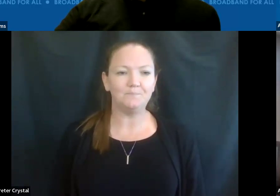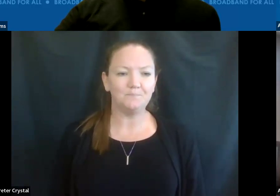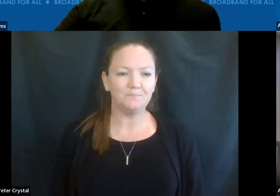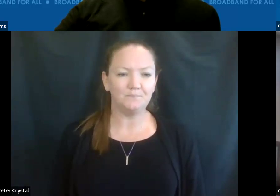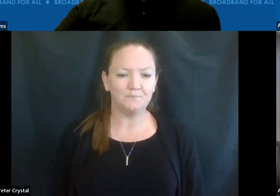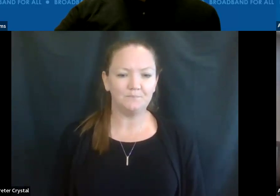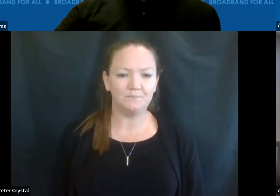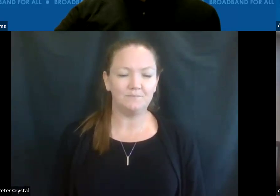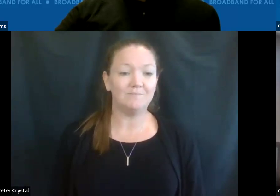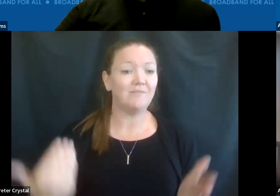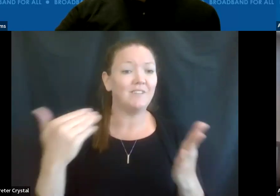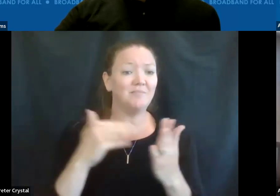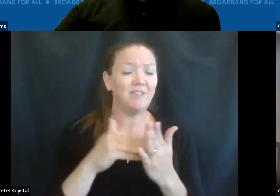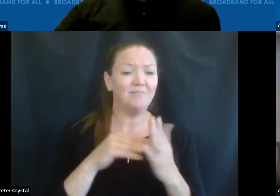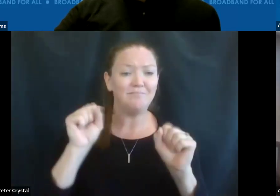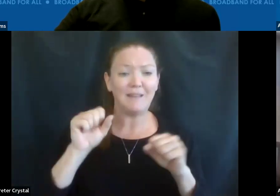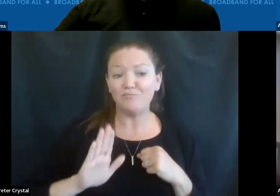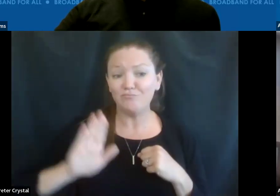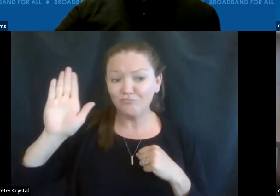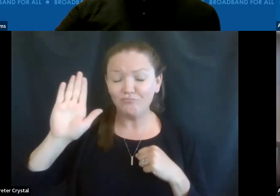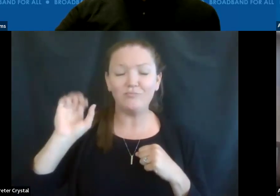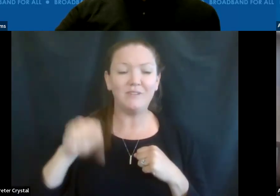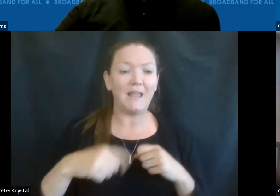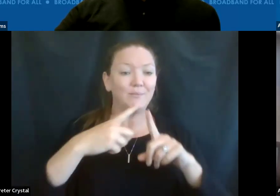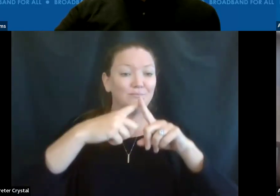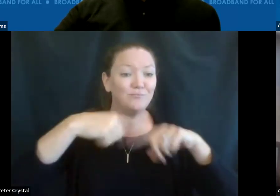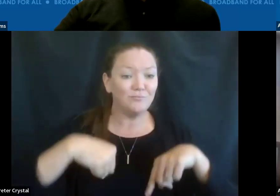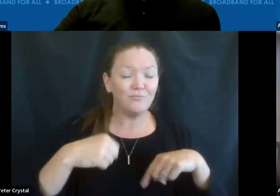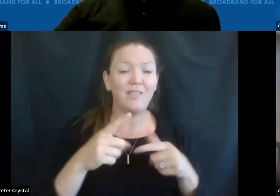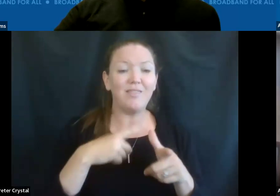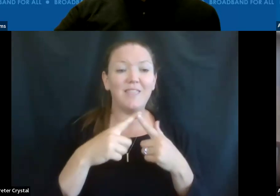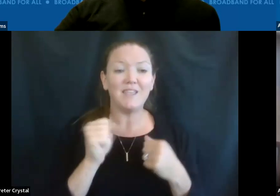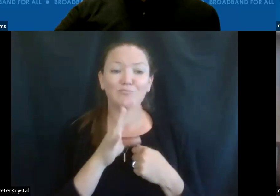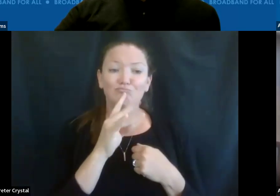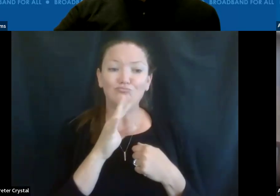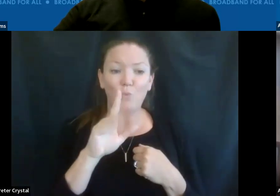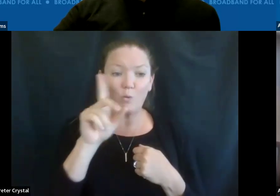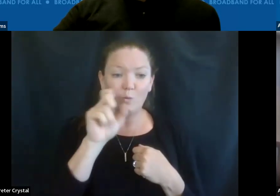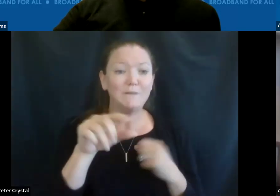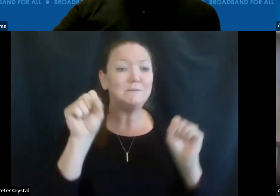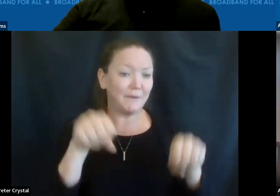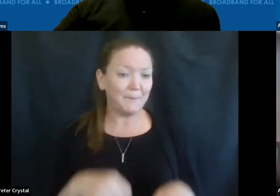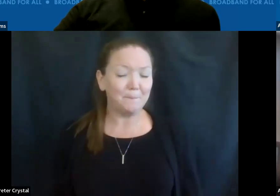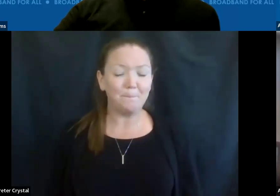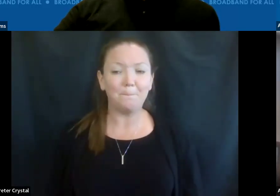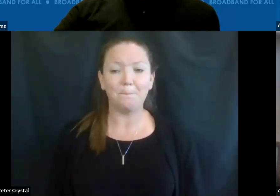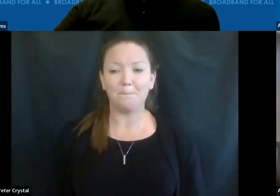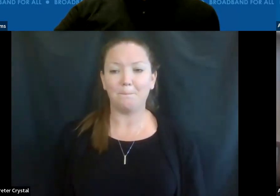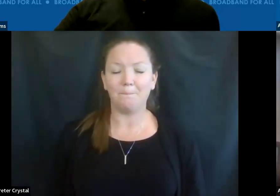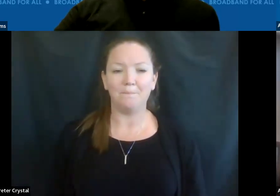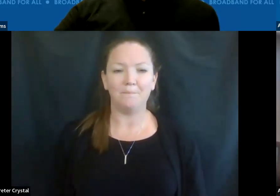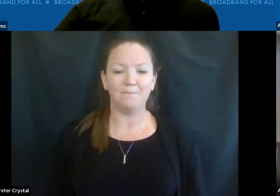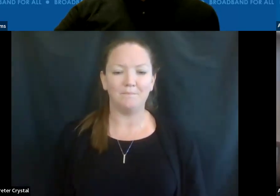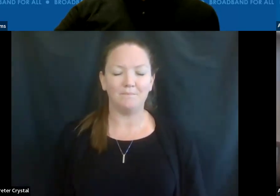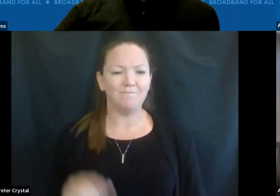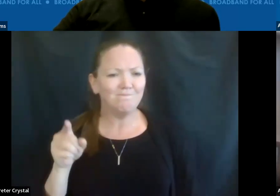And again, folks, feel free to raise your hand. We can unmute you so that you could go ahead and ask your questions. Here's an interesting